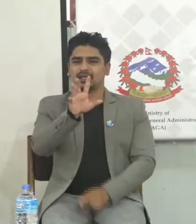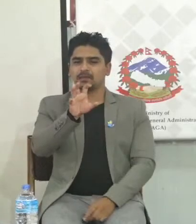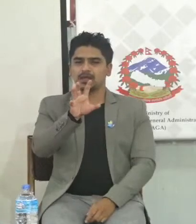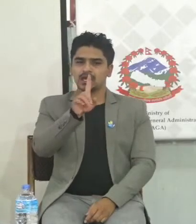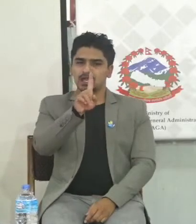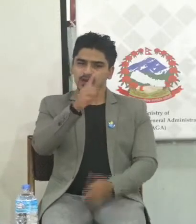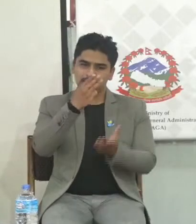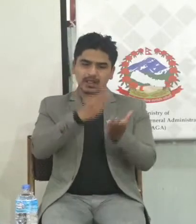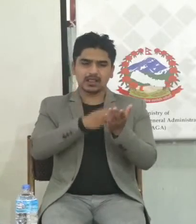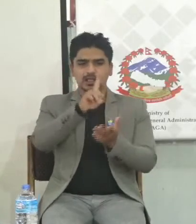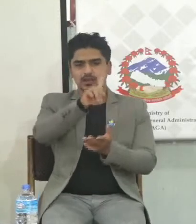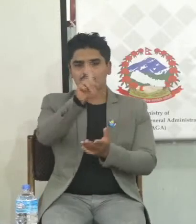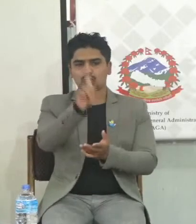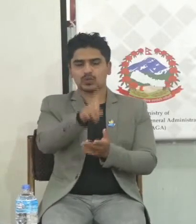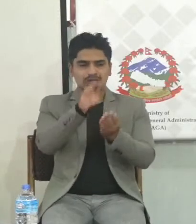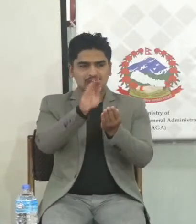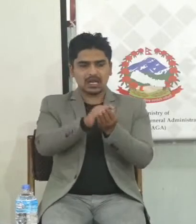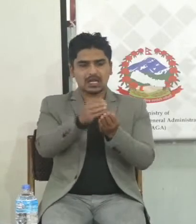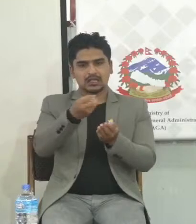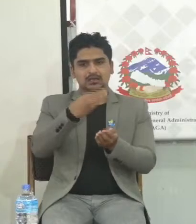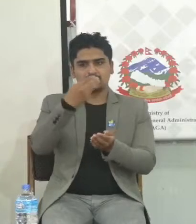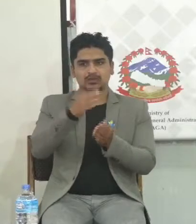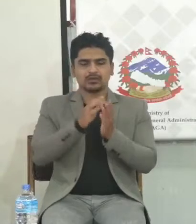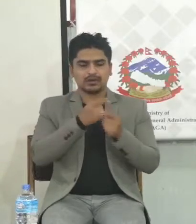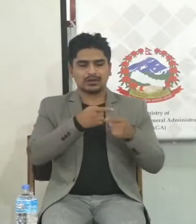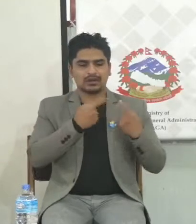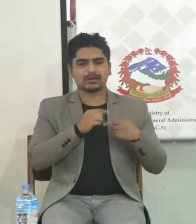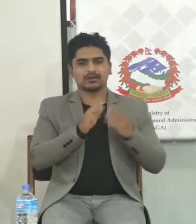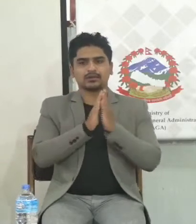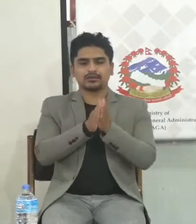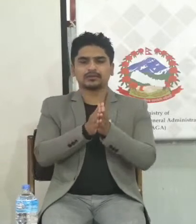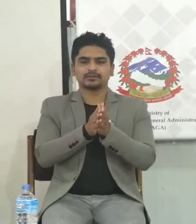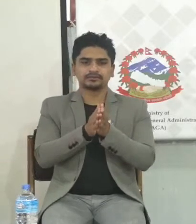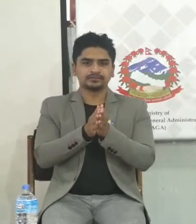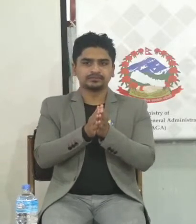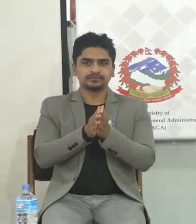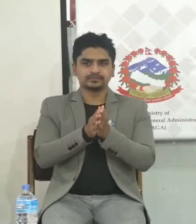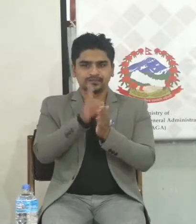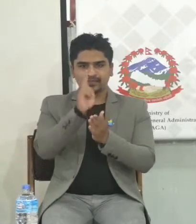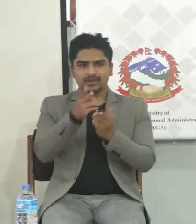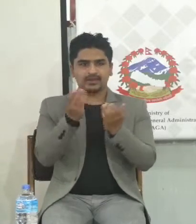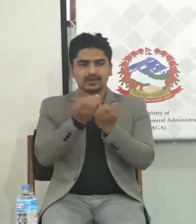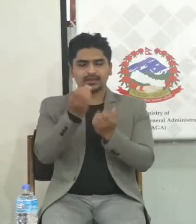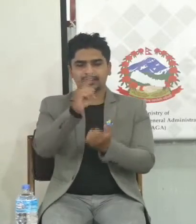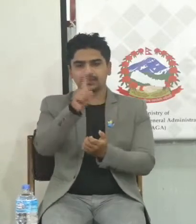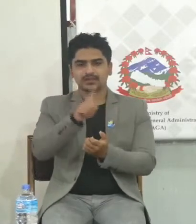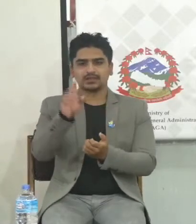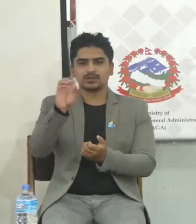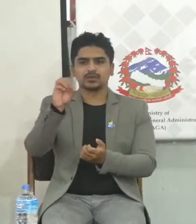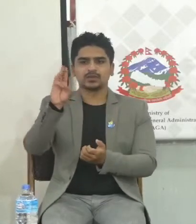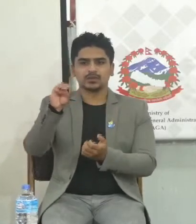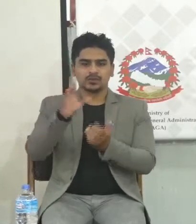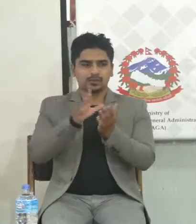Likewise from Zoom also, we are already receiving some questions from Zoom. Let's take from the floor first.